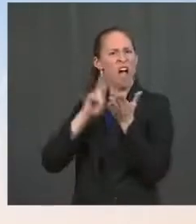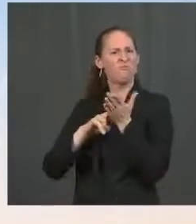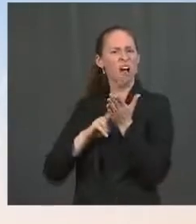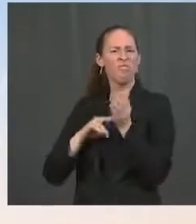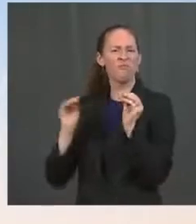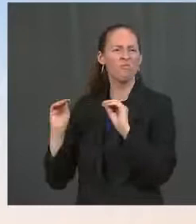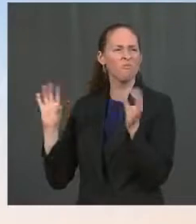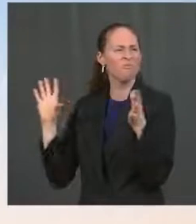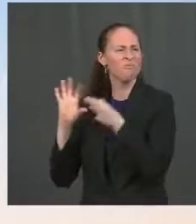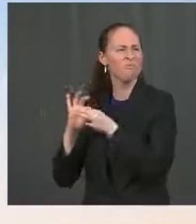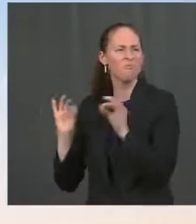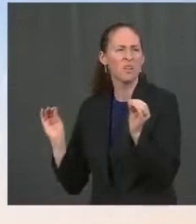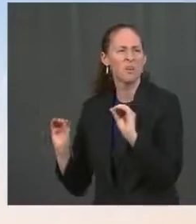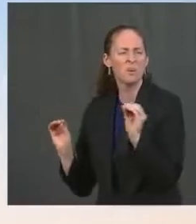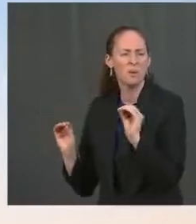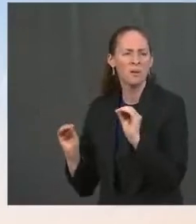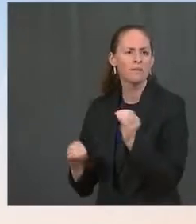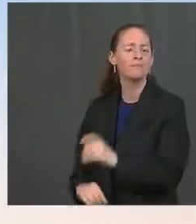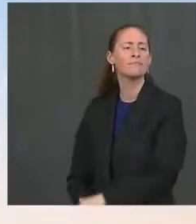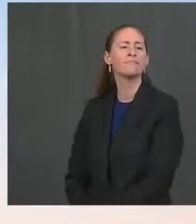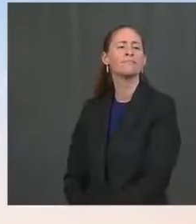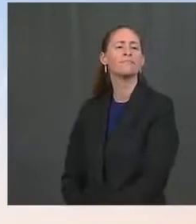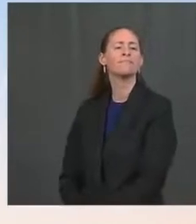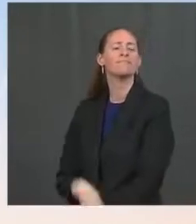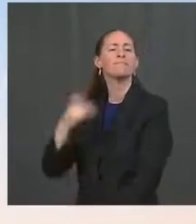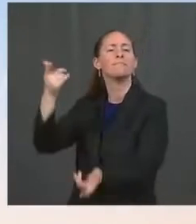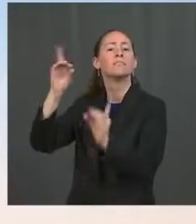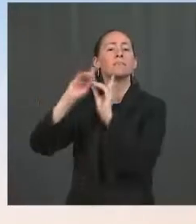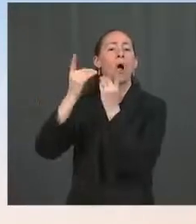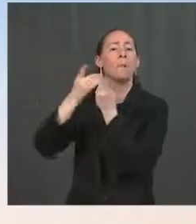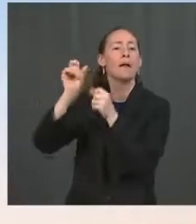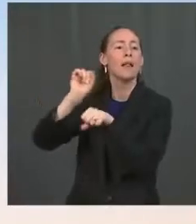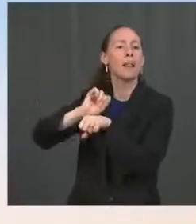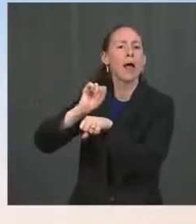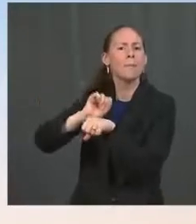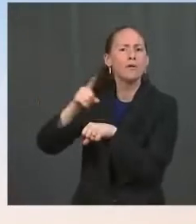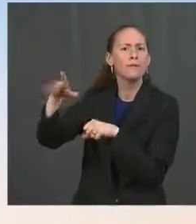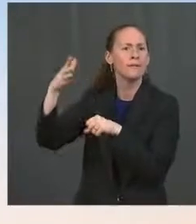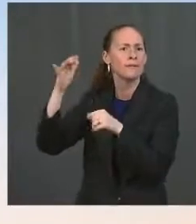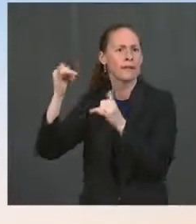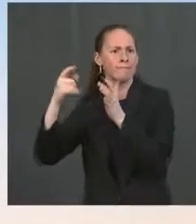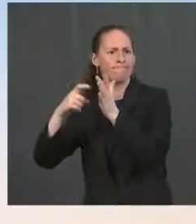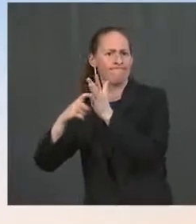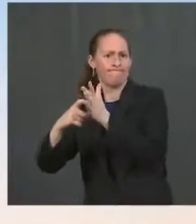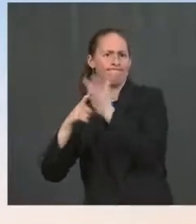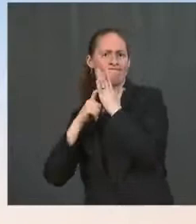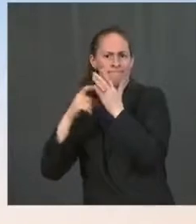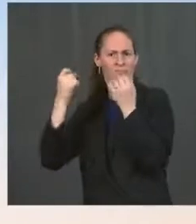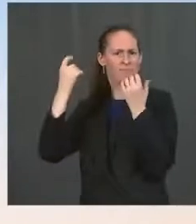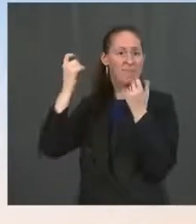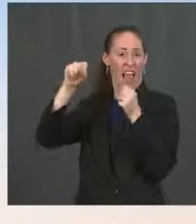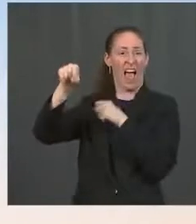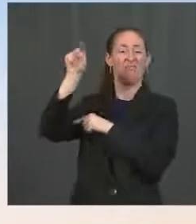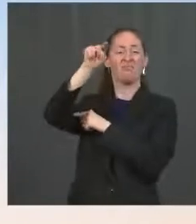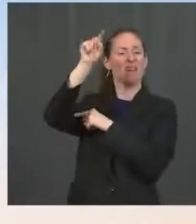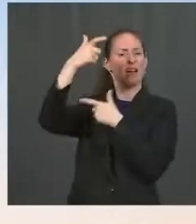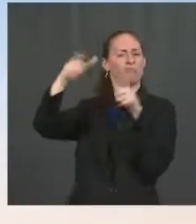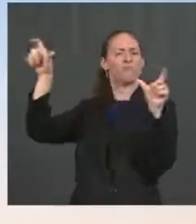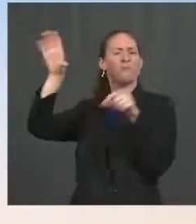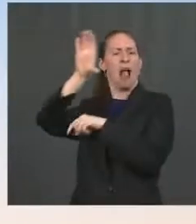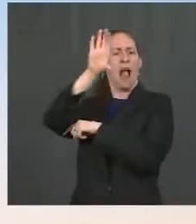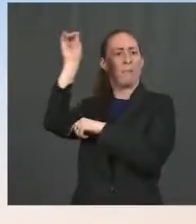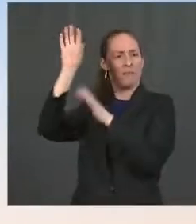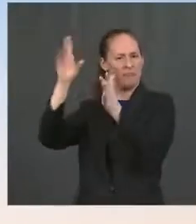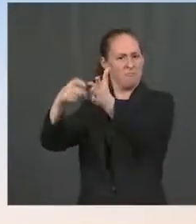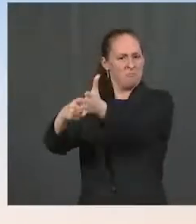else compel major employers, large employers, to force the vaccine mandates on their employees?